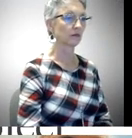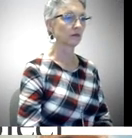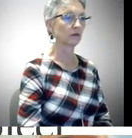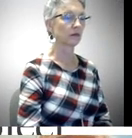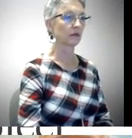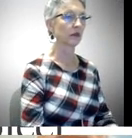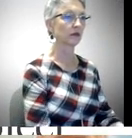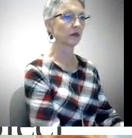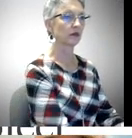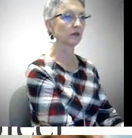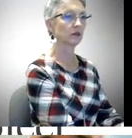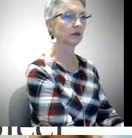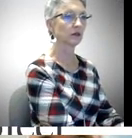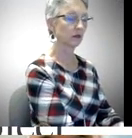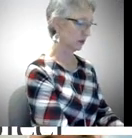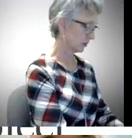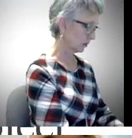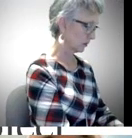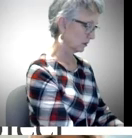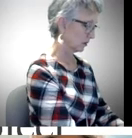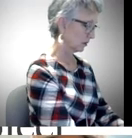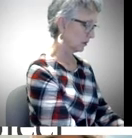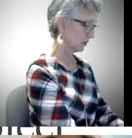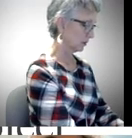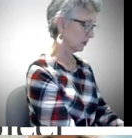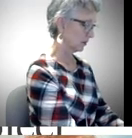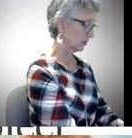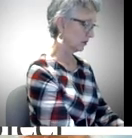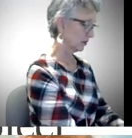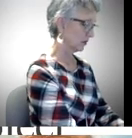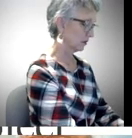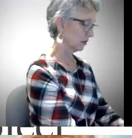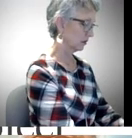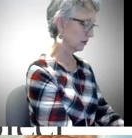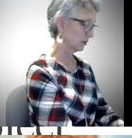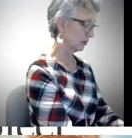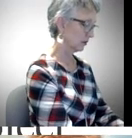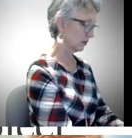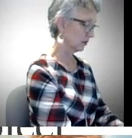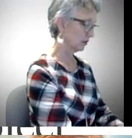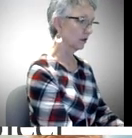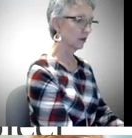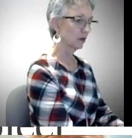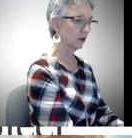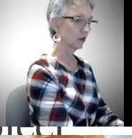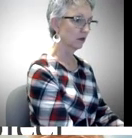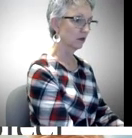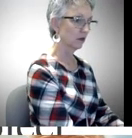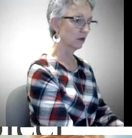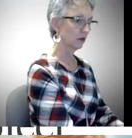nationally, and I always get frustrated because the elites in the East Coast, and these are the people that go to